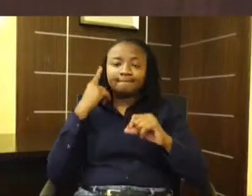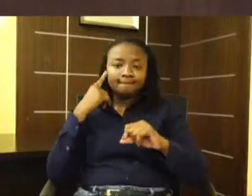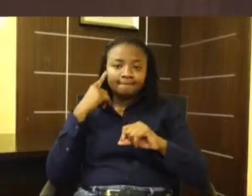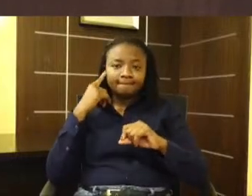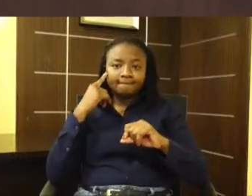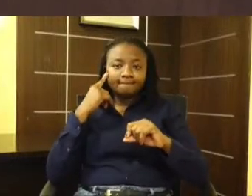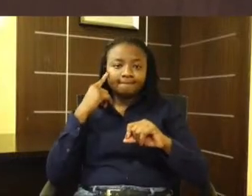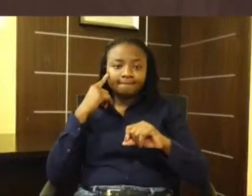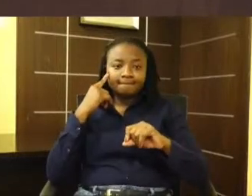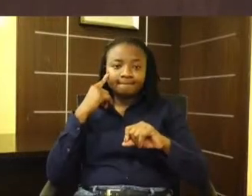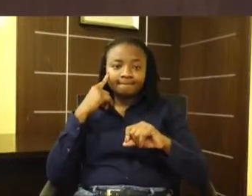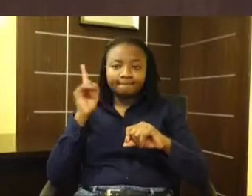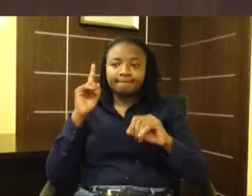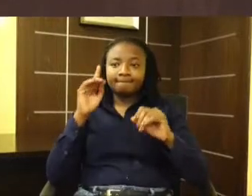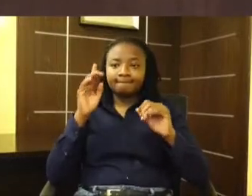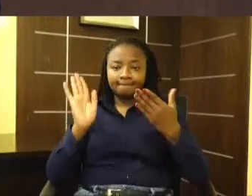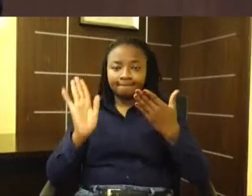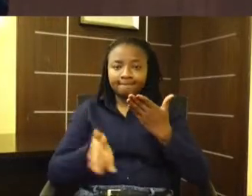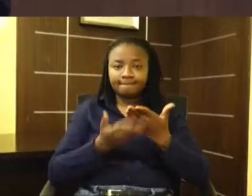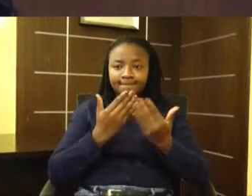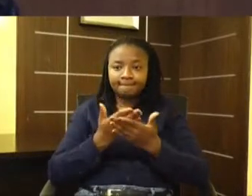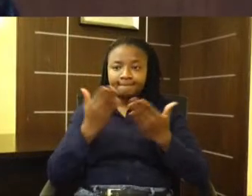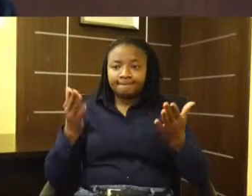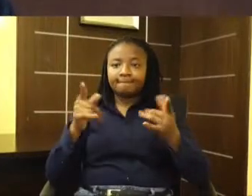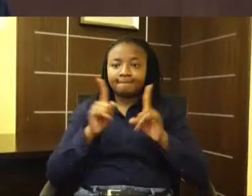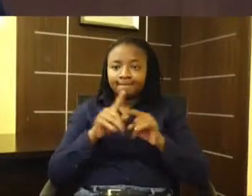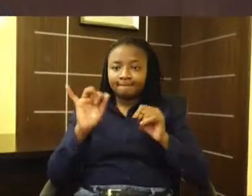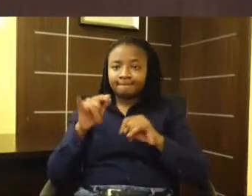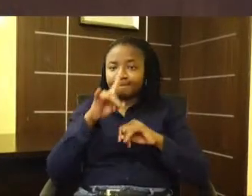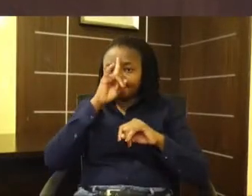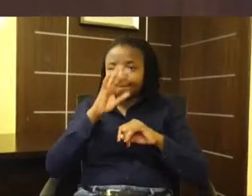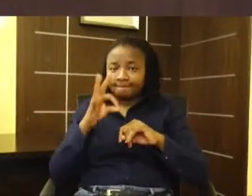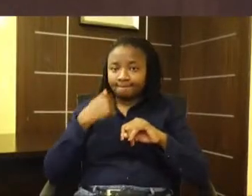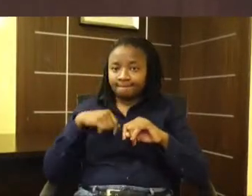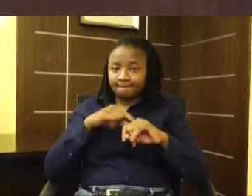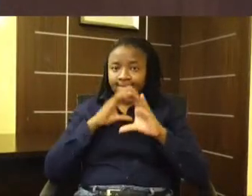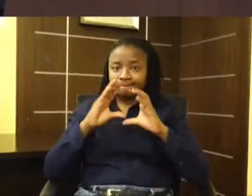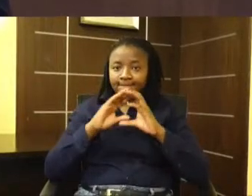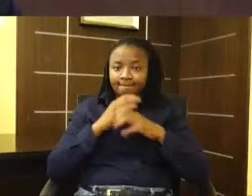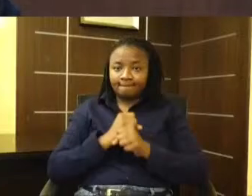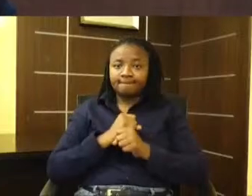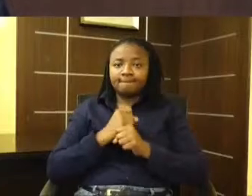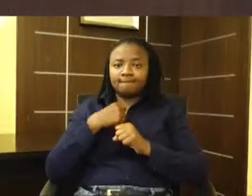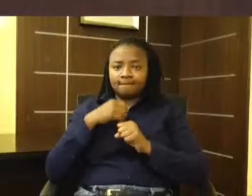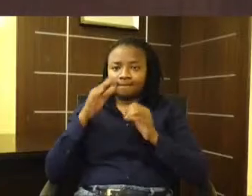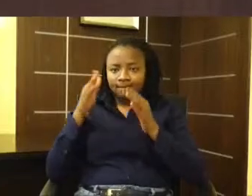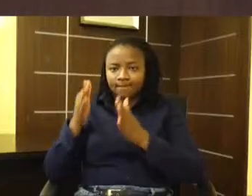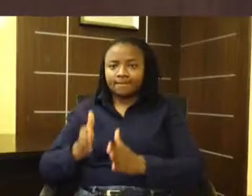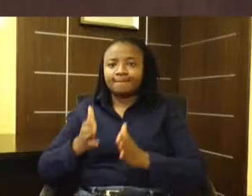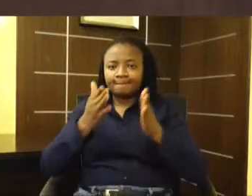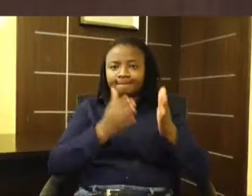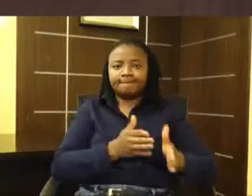So human-centered design is critical. And Girl Effect embraces human-centered design, and I know most of our